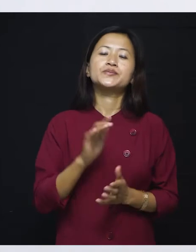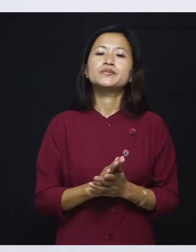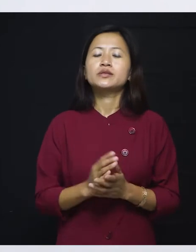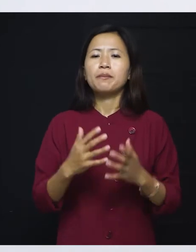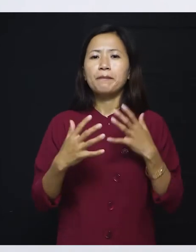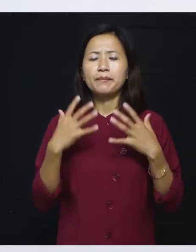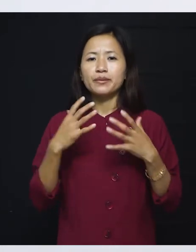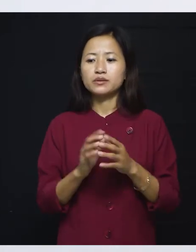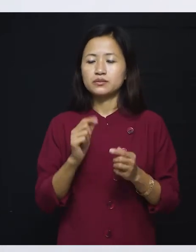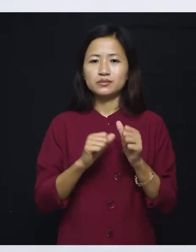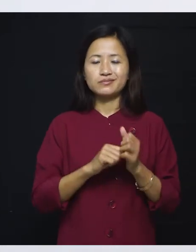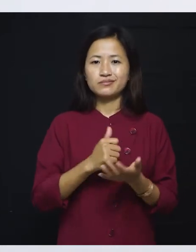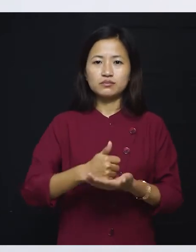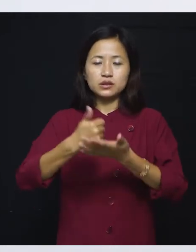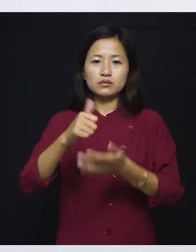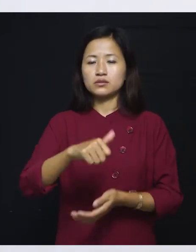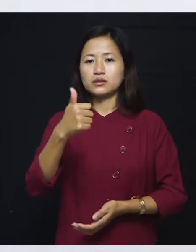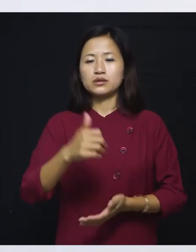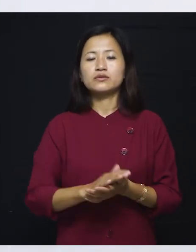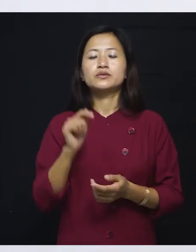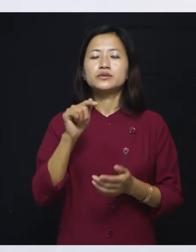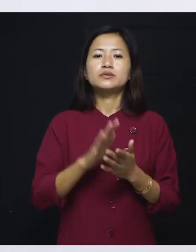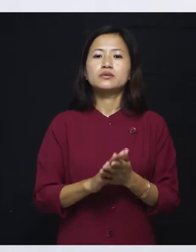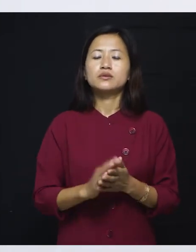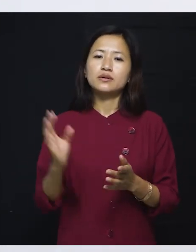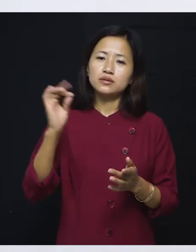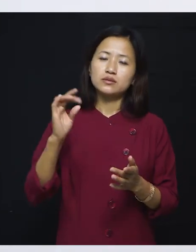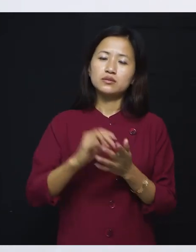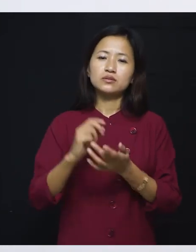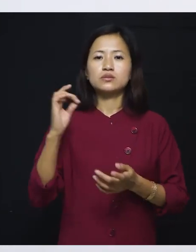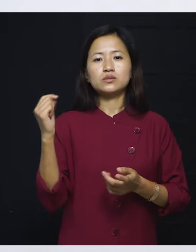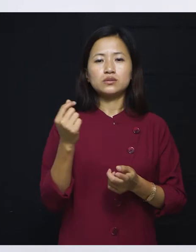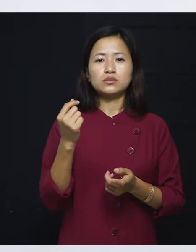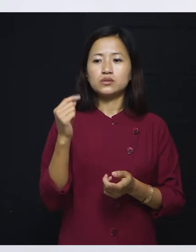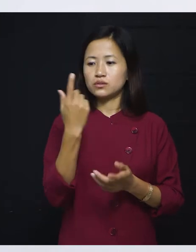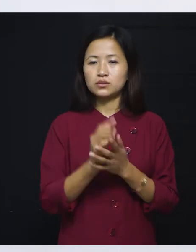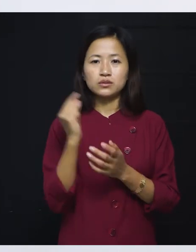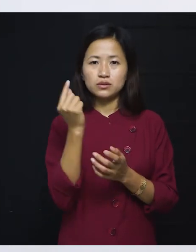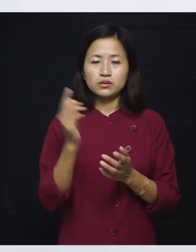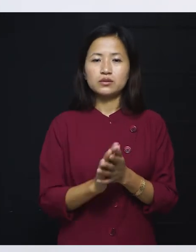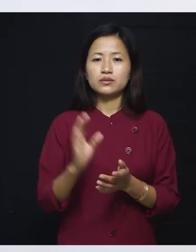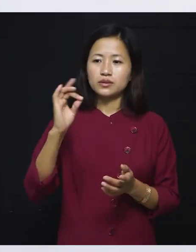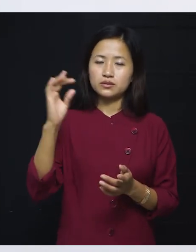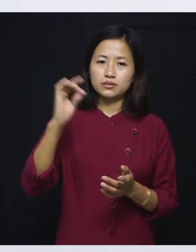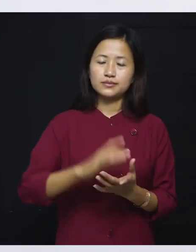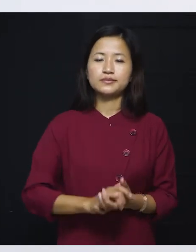bear much results for you. That is the reason why I am repeatedly using one sentence again and again,